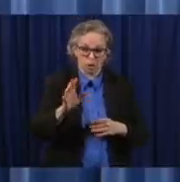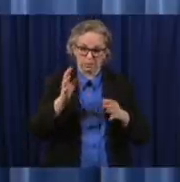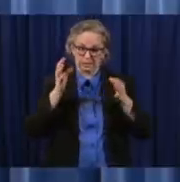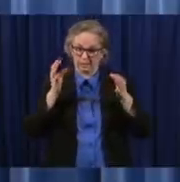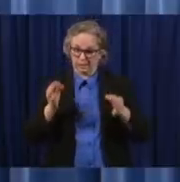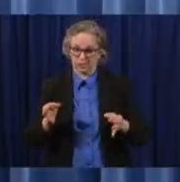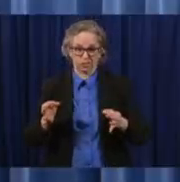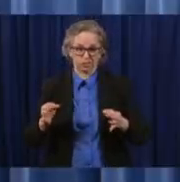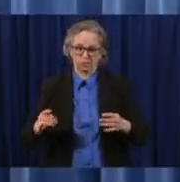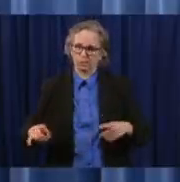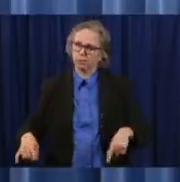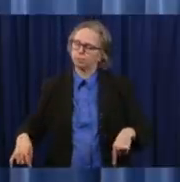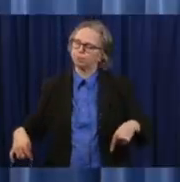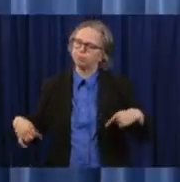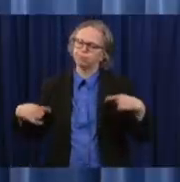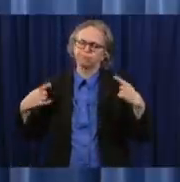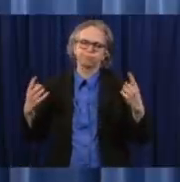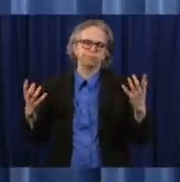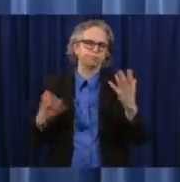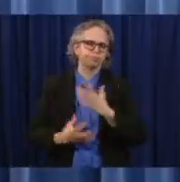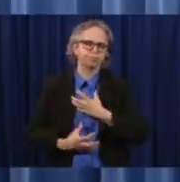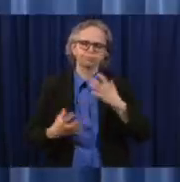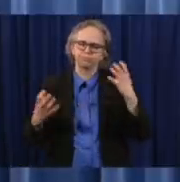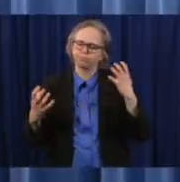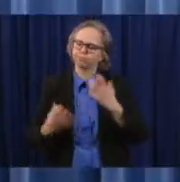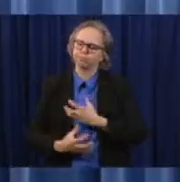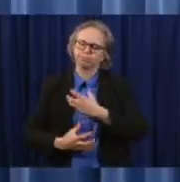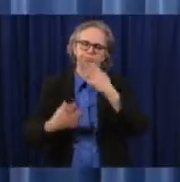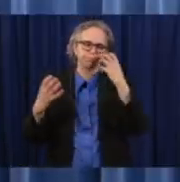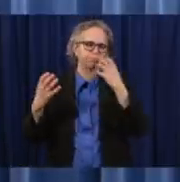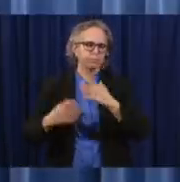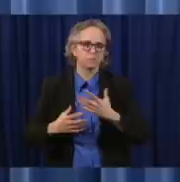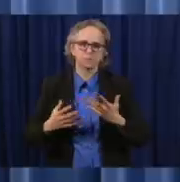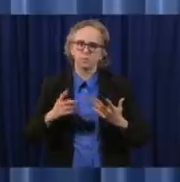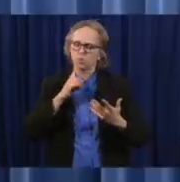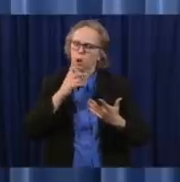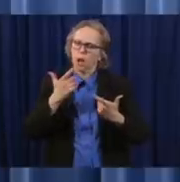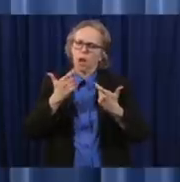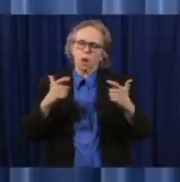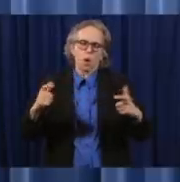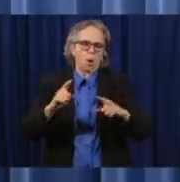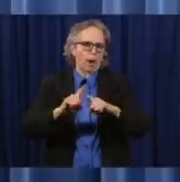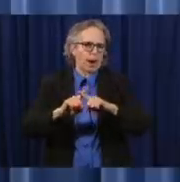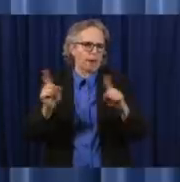that have truly made the big difference. My